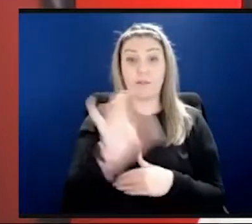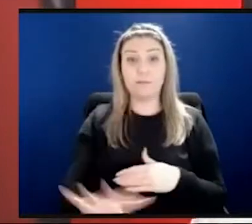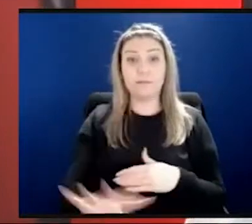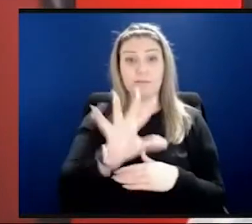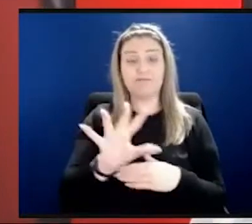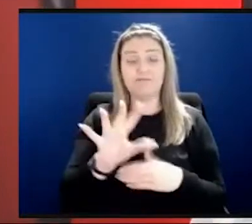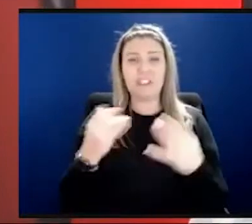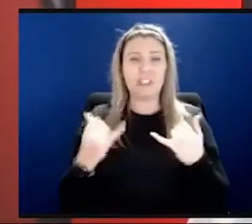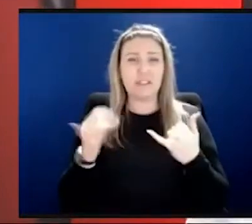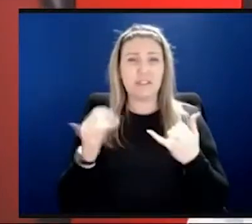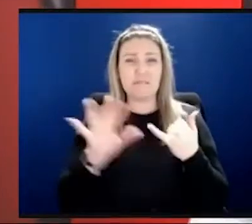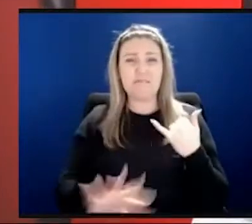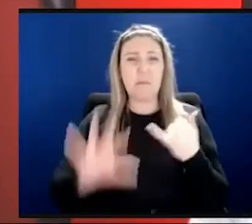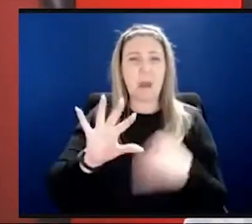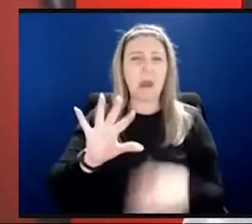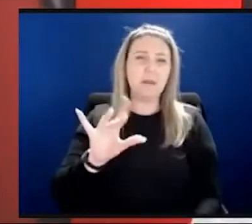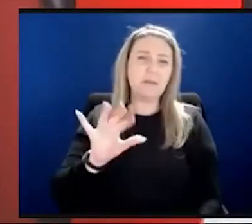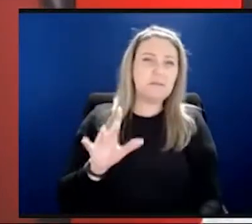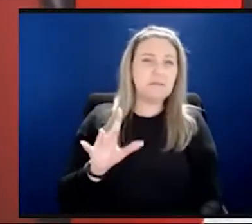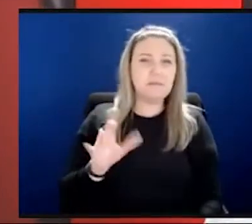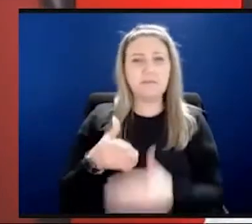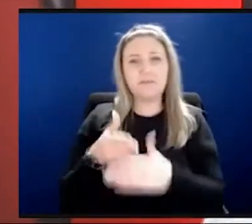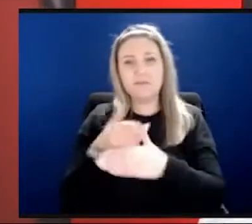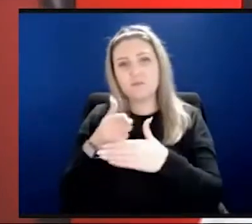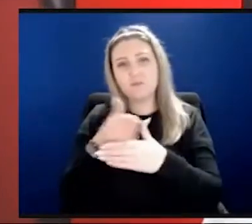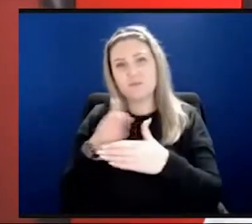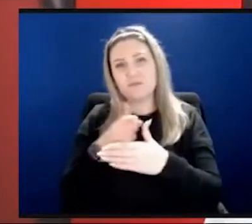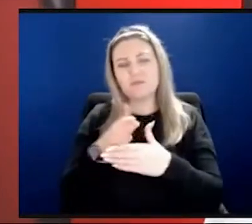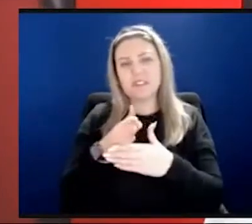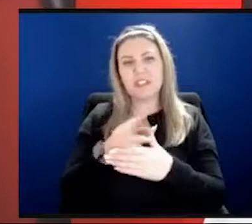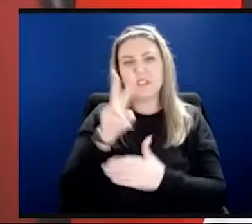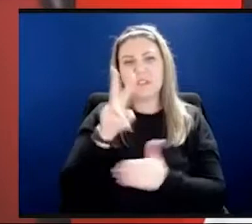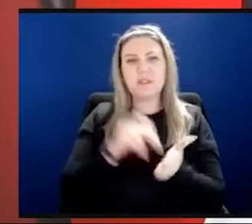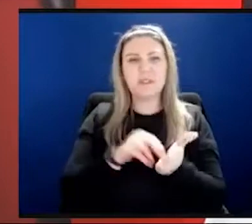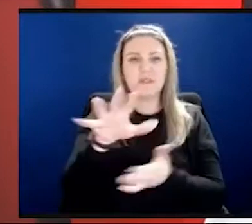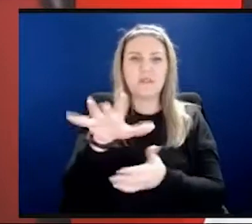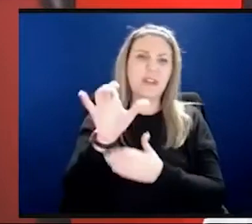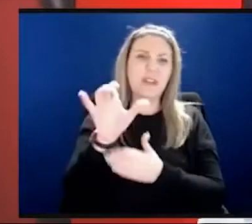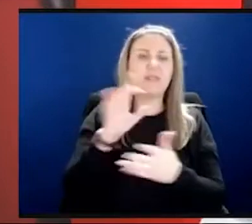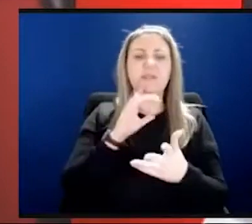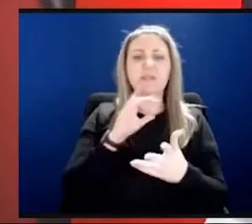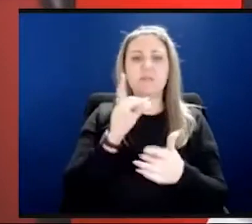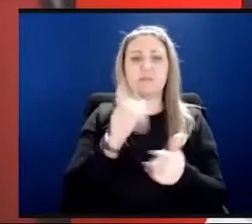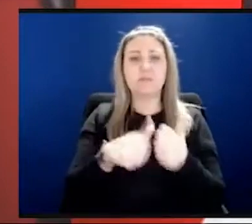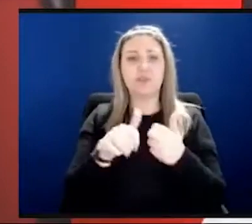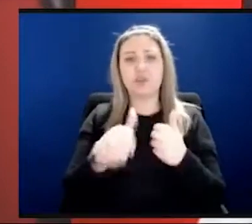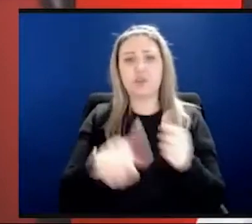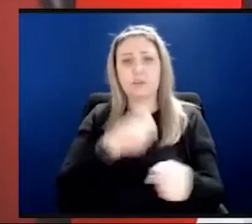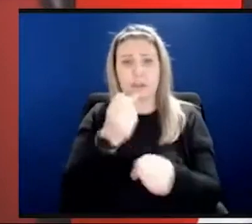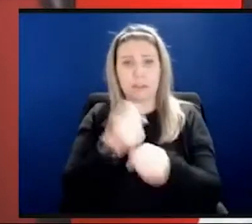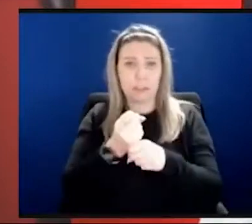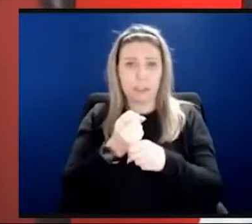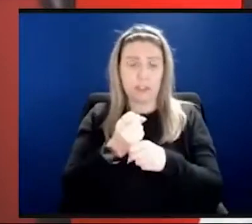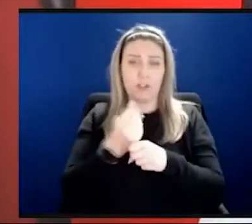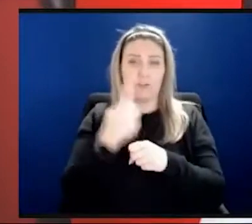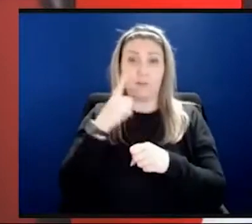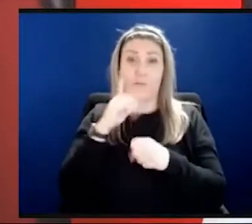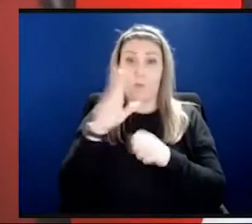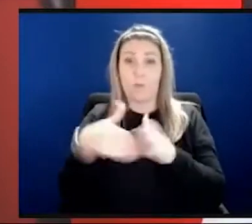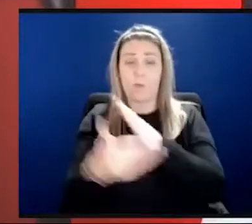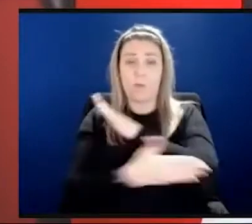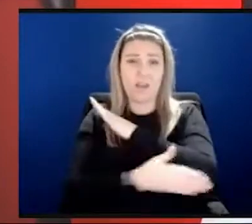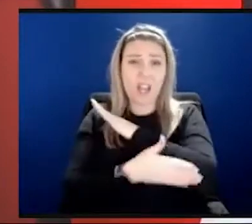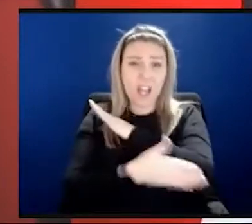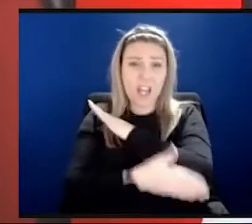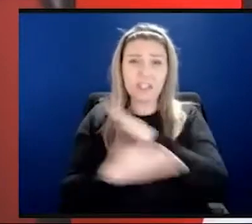about somewhere between 2,500 and 3,000 LVADs per year as a country. Here at KU, we're in the range